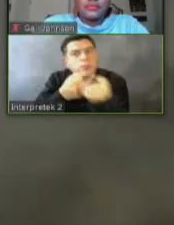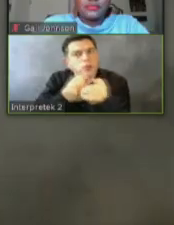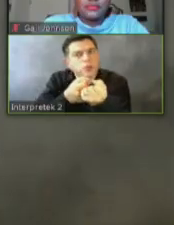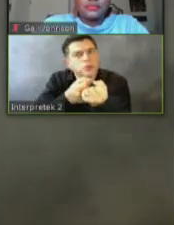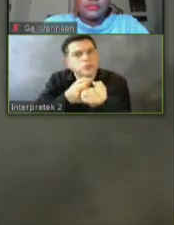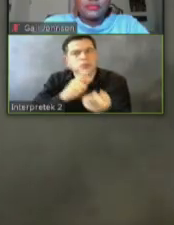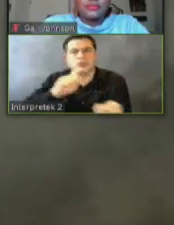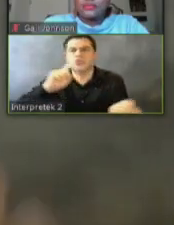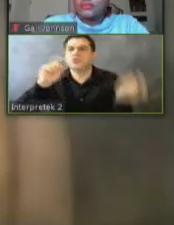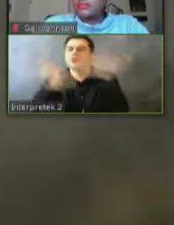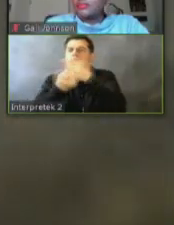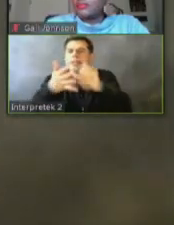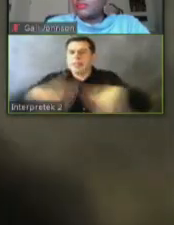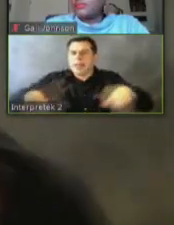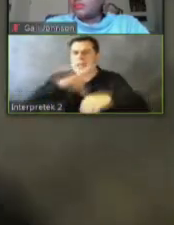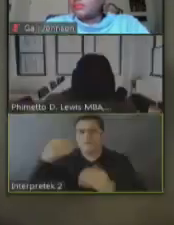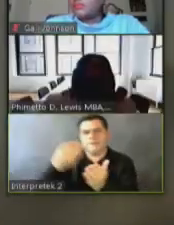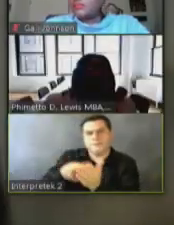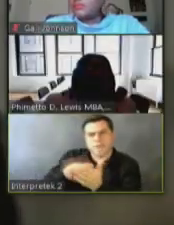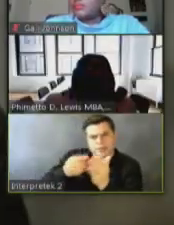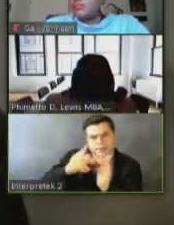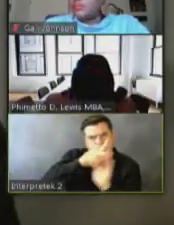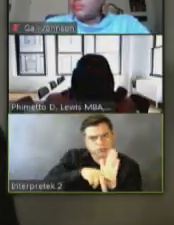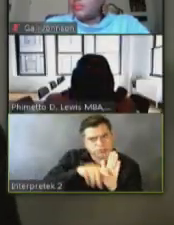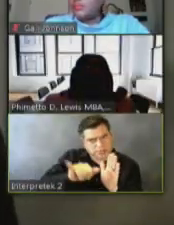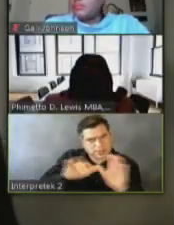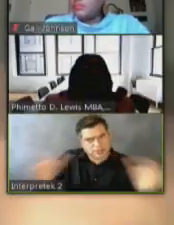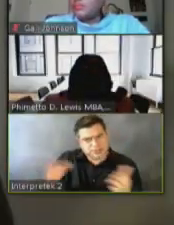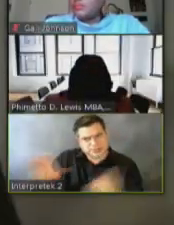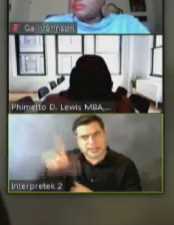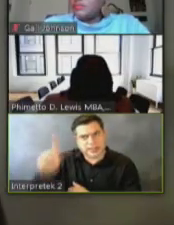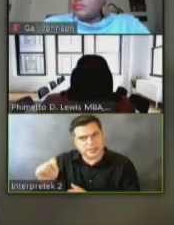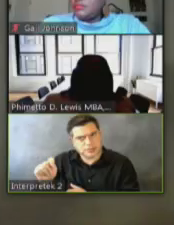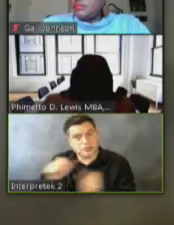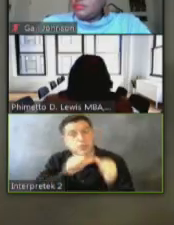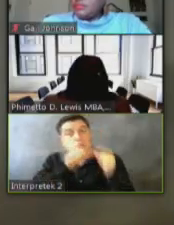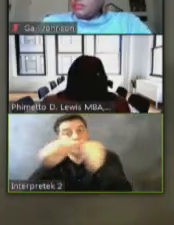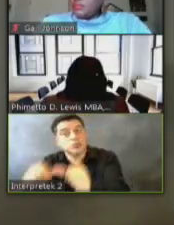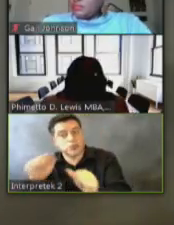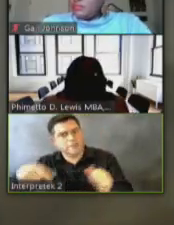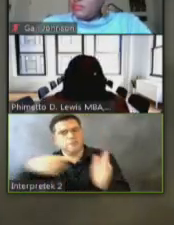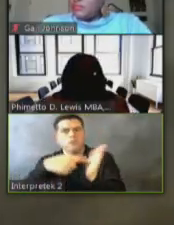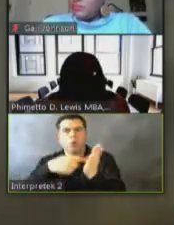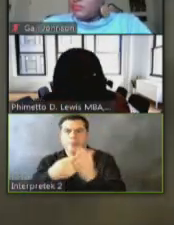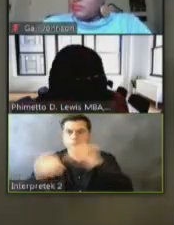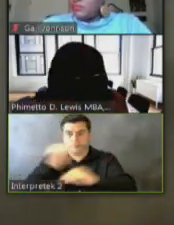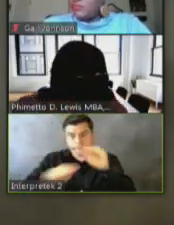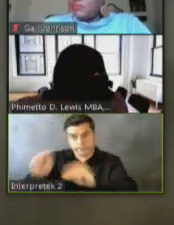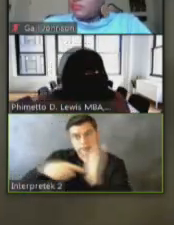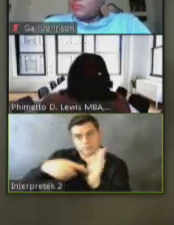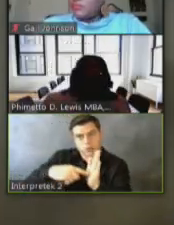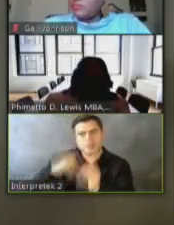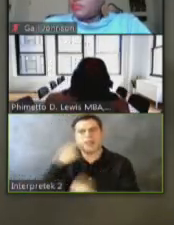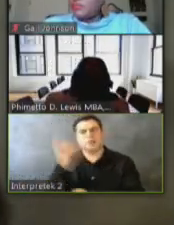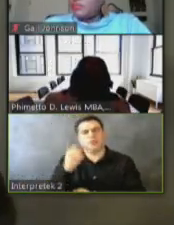policy to promote CLT and long-term affordability. And then, like we were just talking about, assigning an employee to implement a